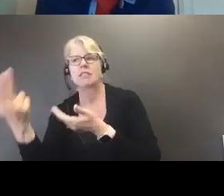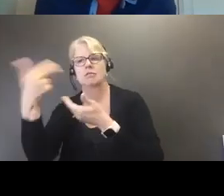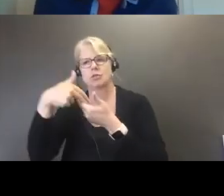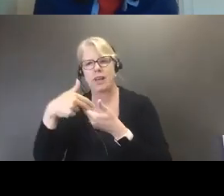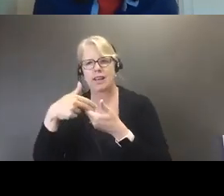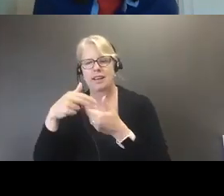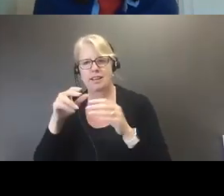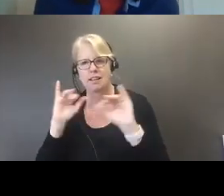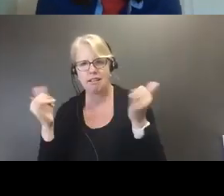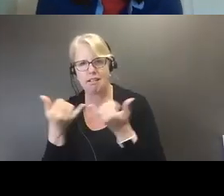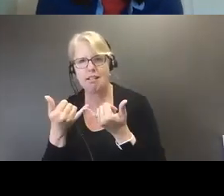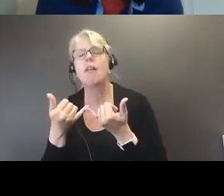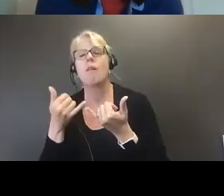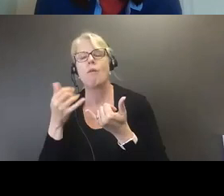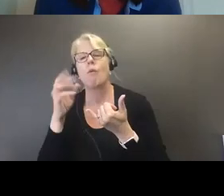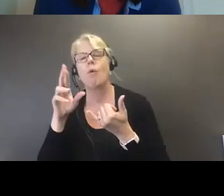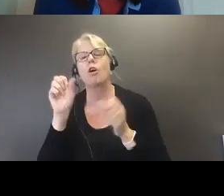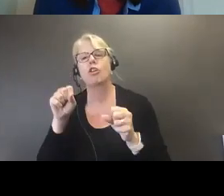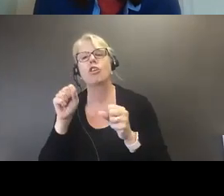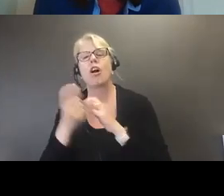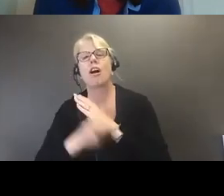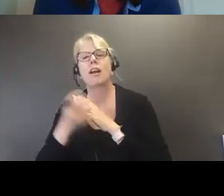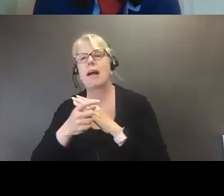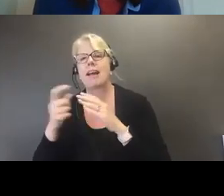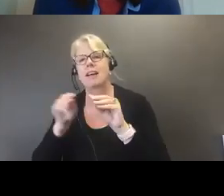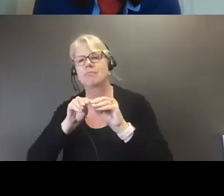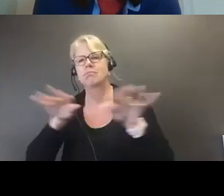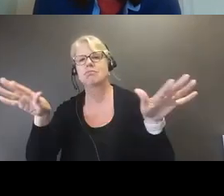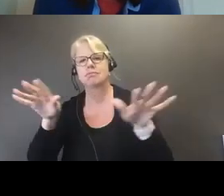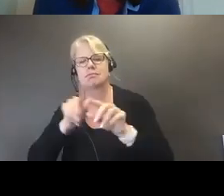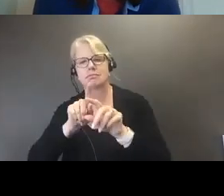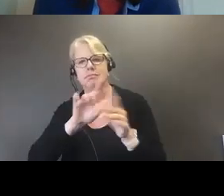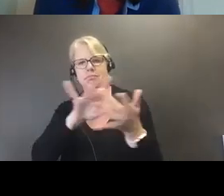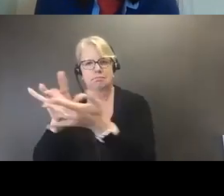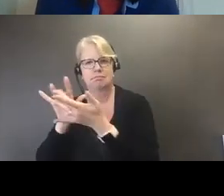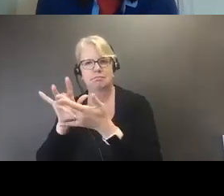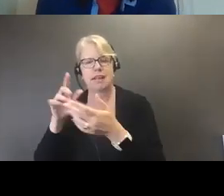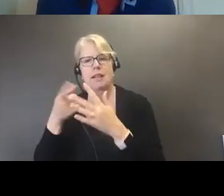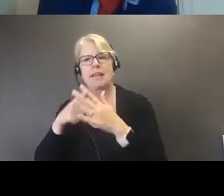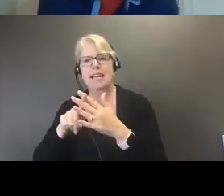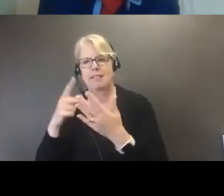call, or they could get an automated call out at the time of the beginning of the program.